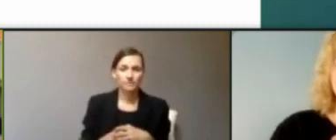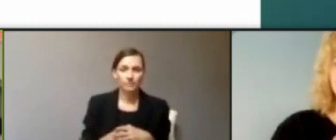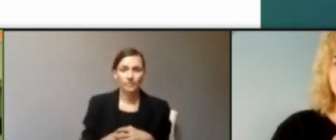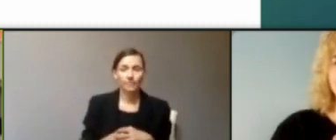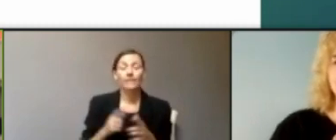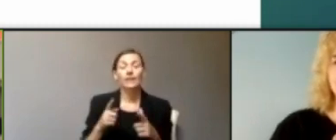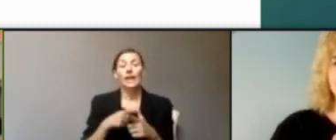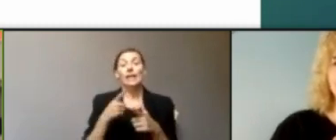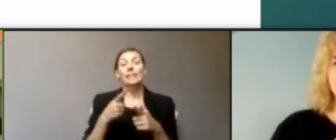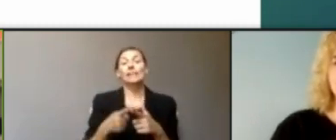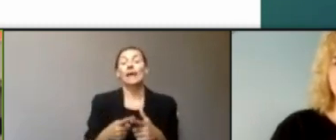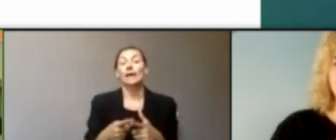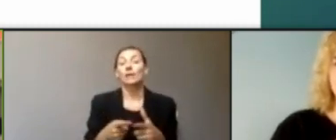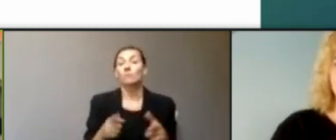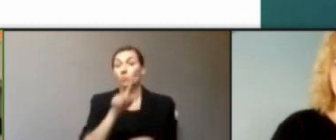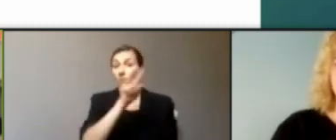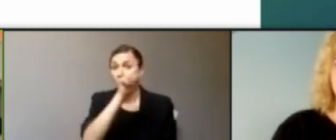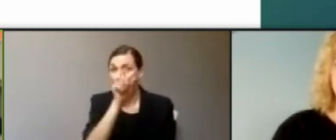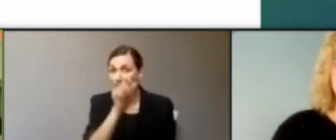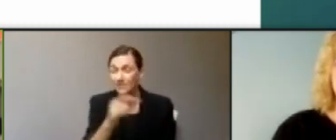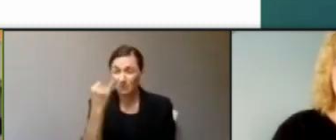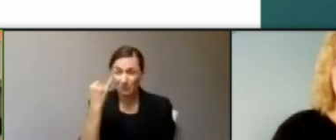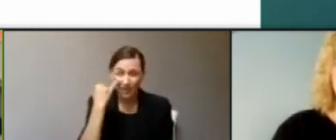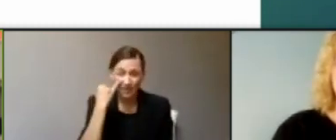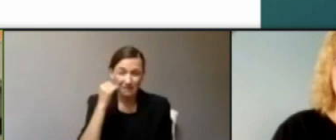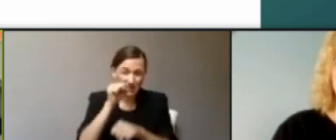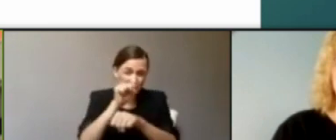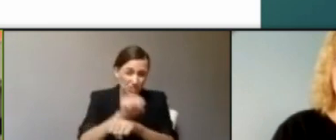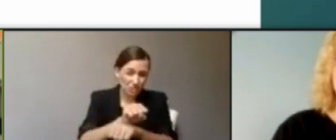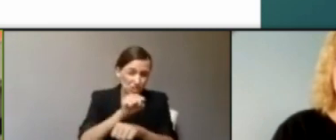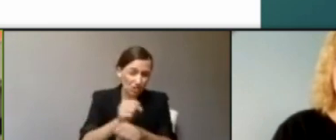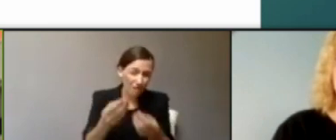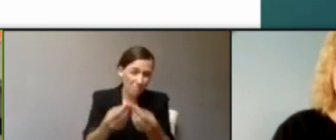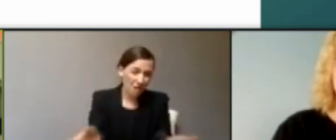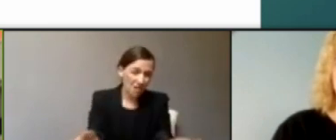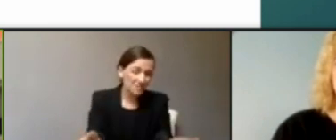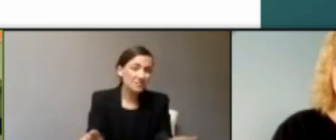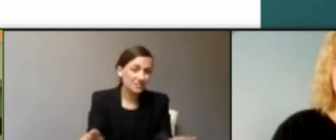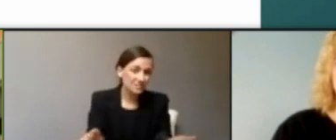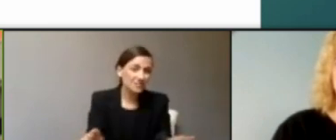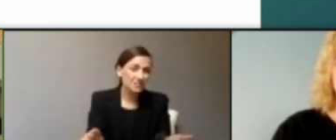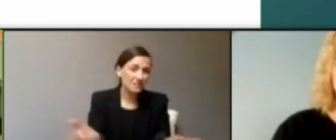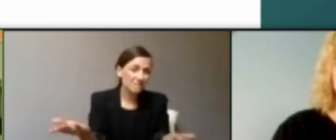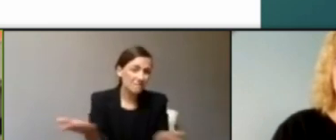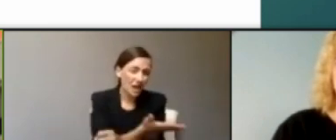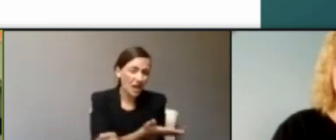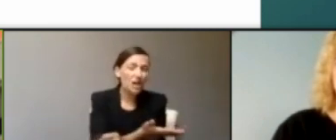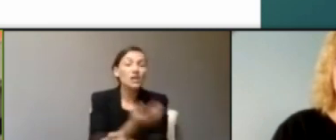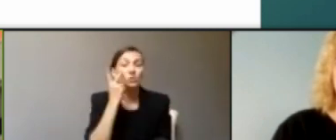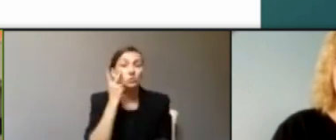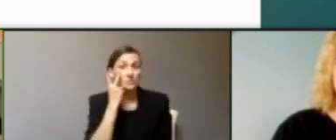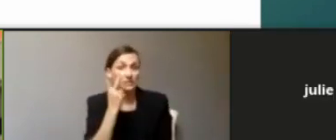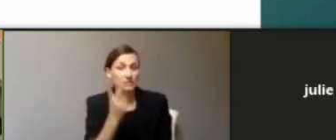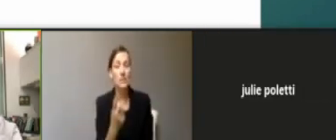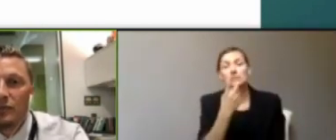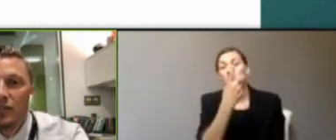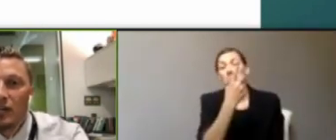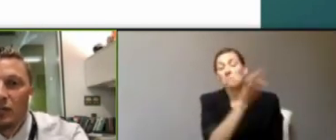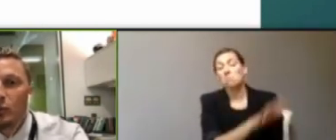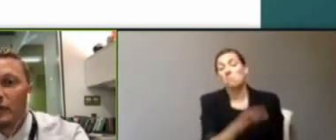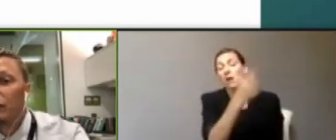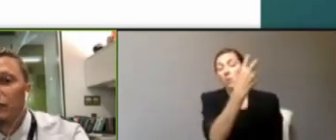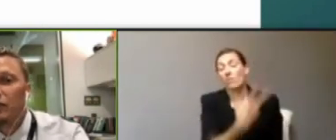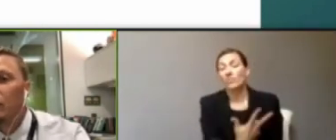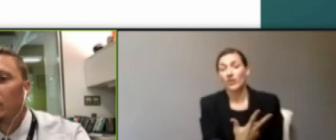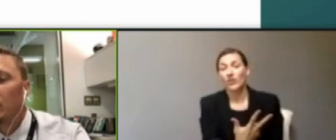And then we asked the question about whether or not there was job loss because of 19. And as you can see, about 1/3 of the individuals that we've